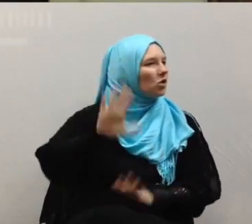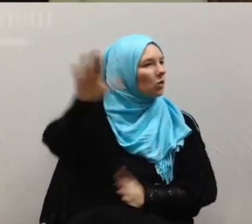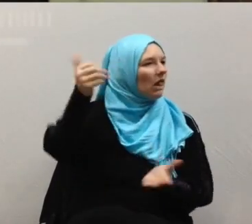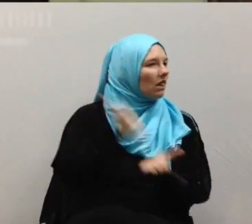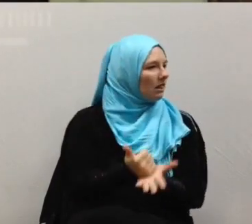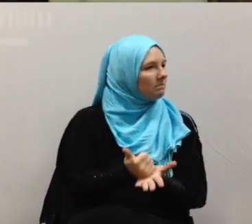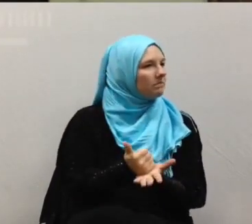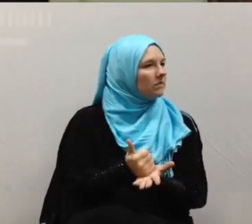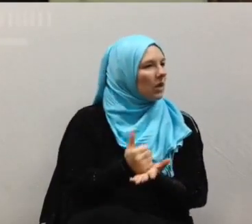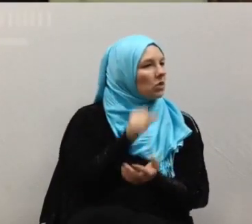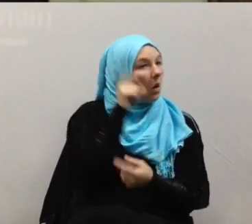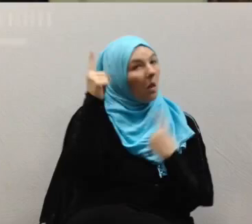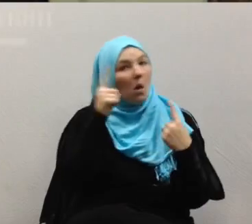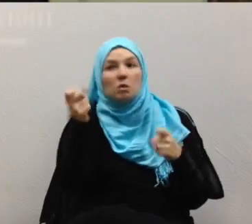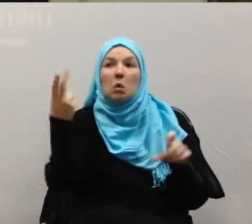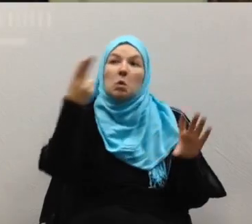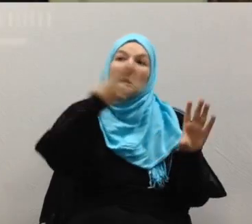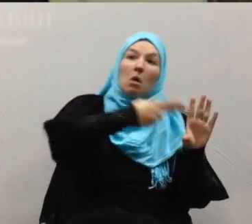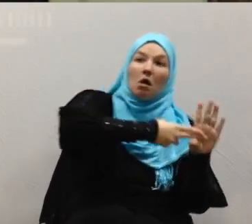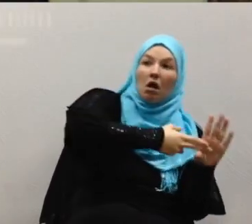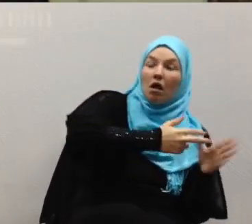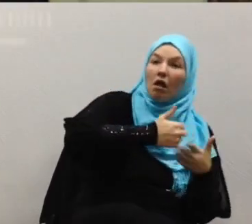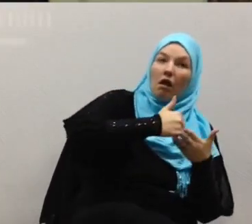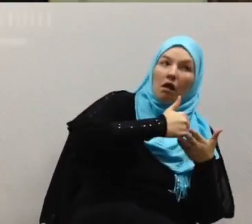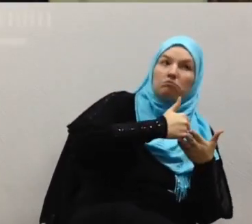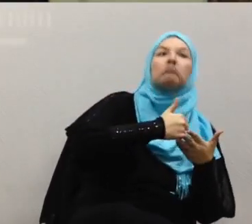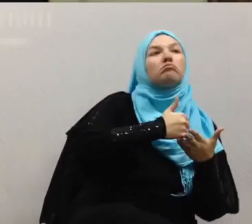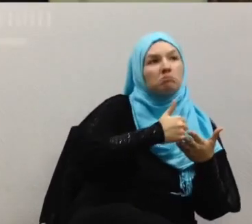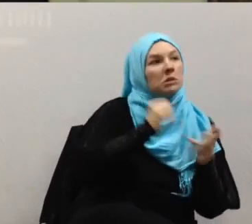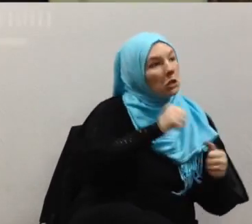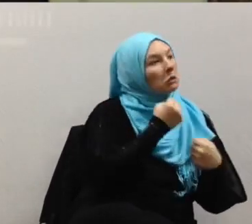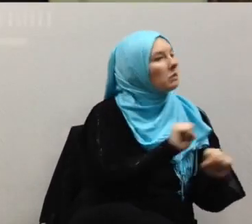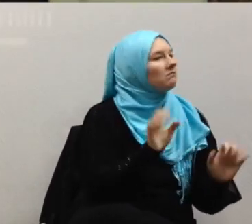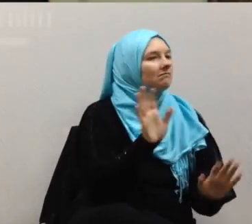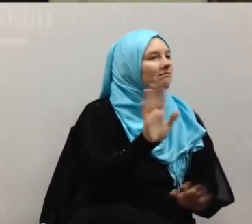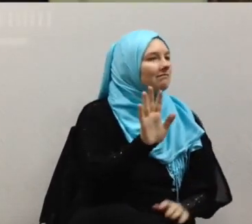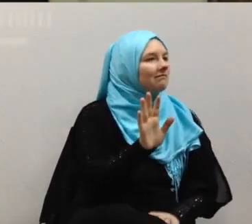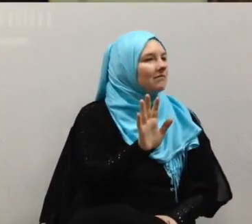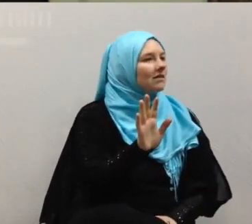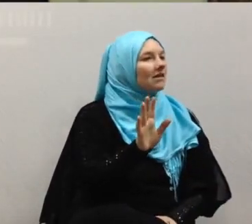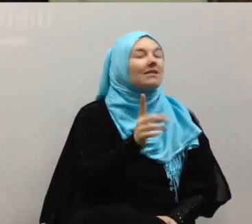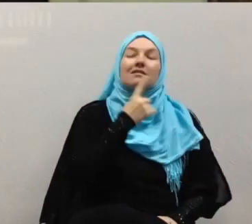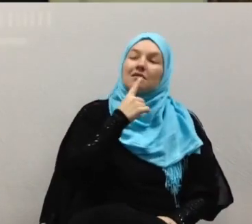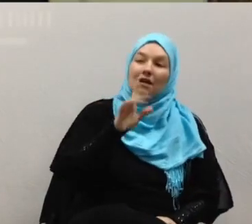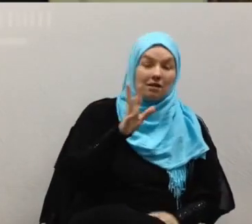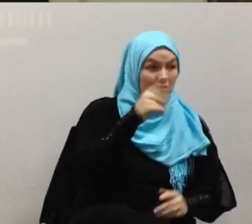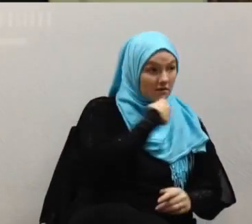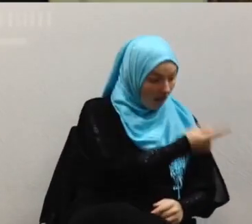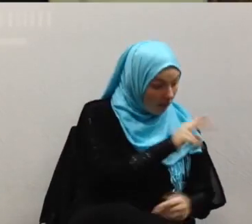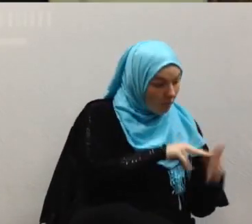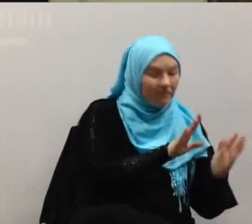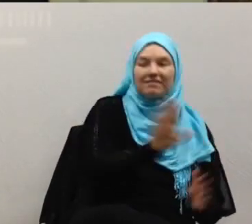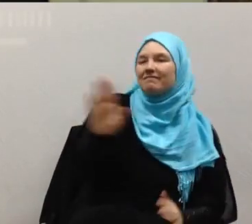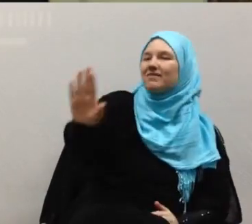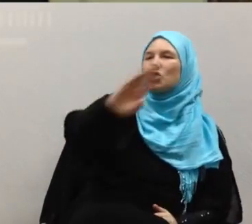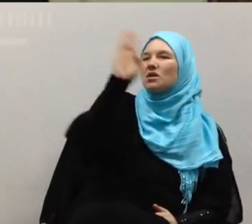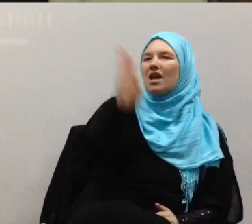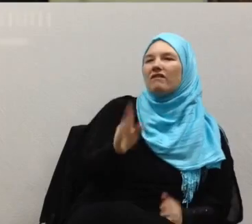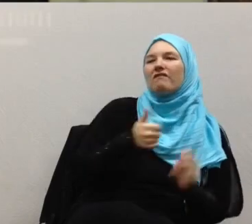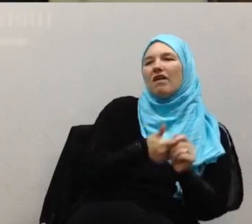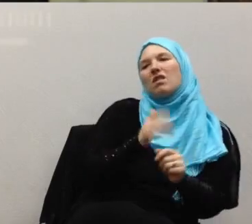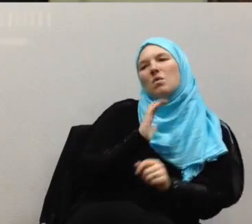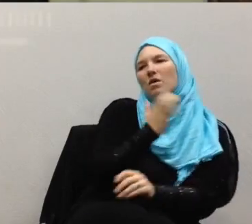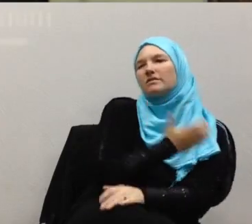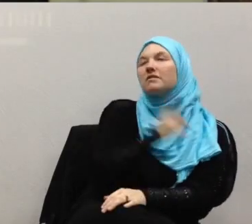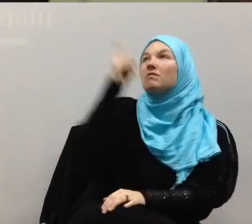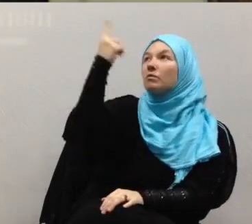you follow us. Say, O Muhammad, you will never follow us. Thus did Allah say before. So they will say,